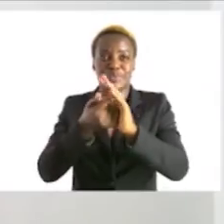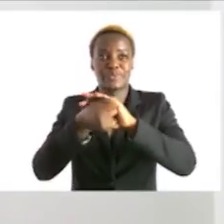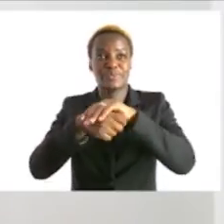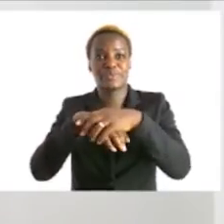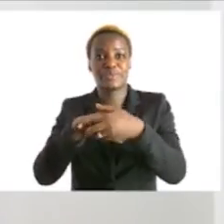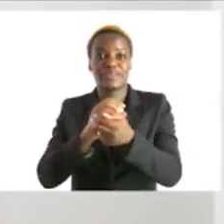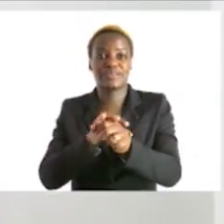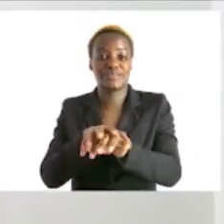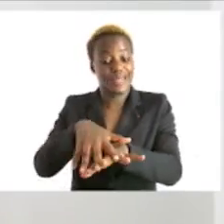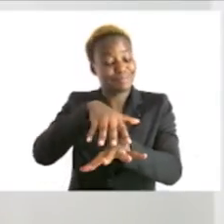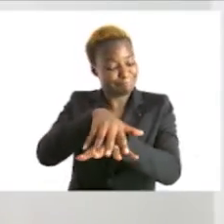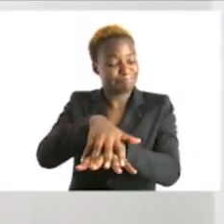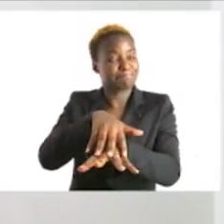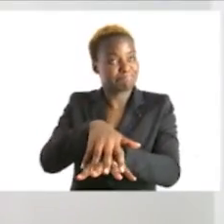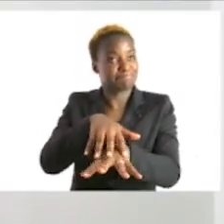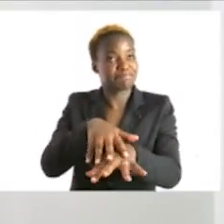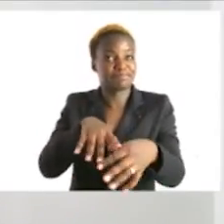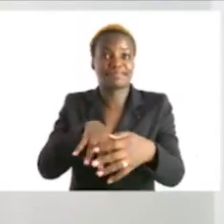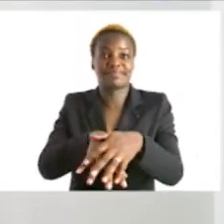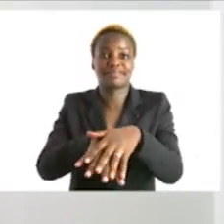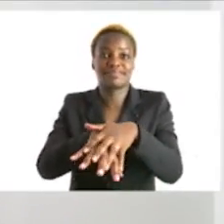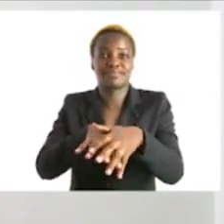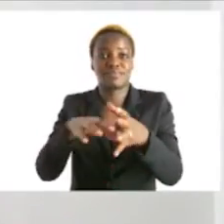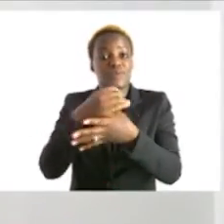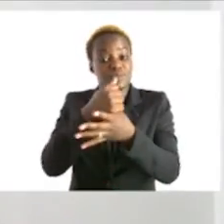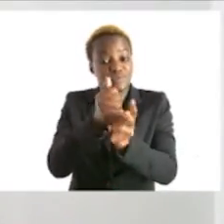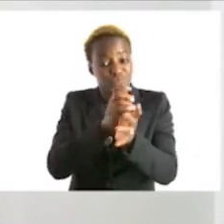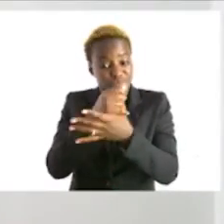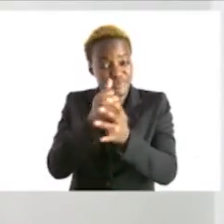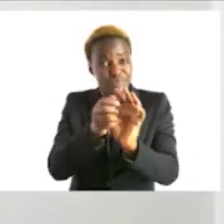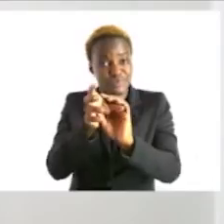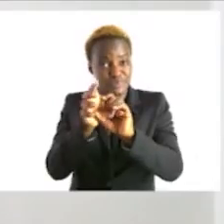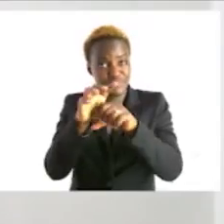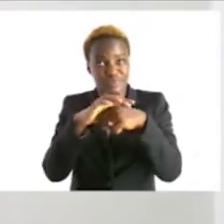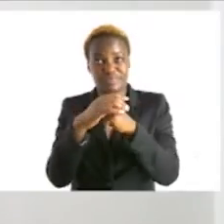do not forget between the fingers as well as around your thumbs